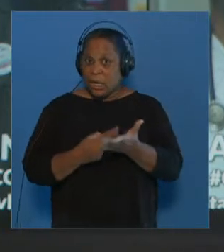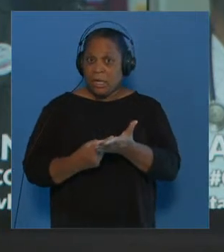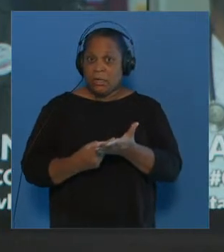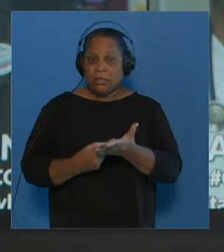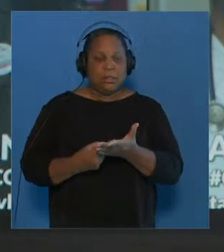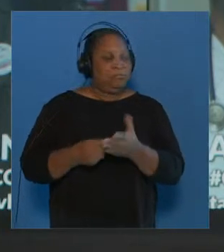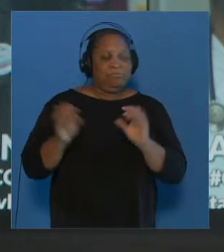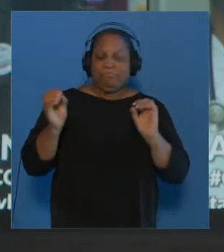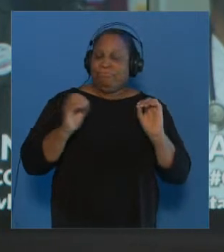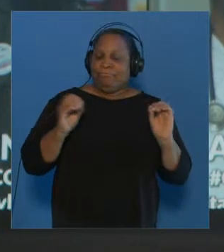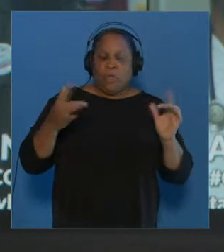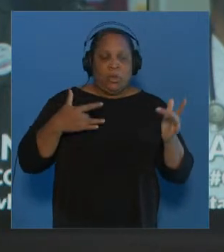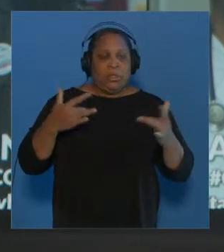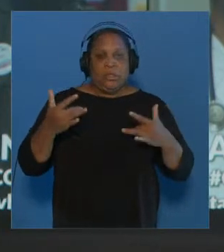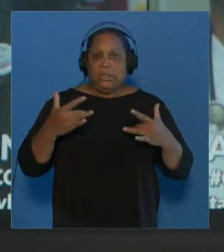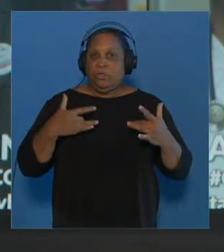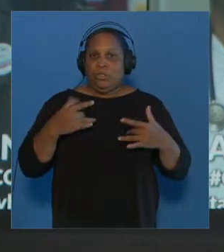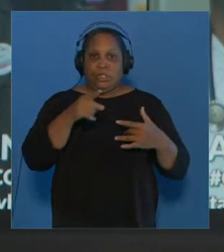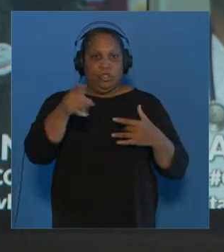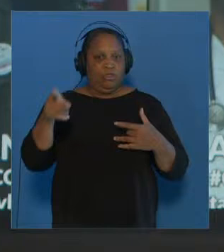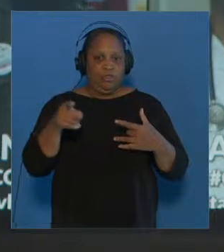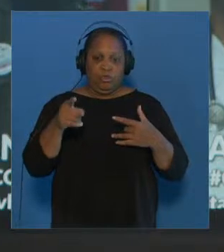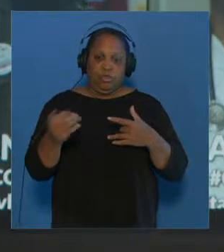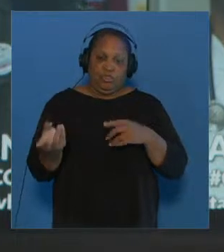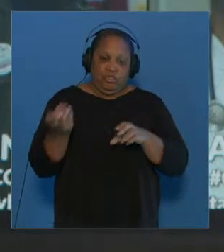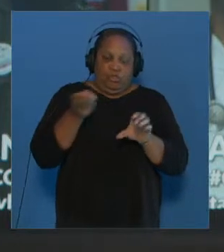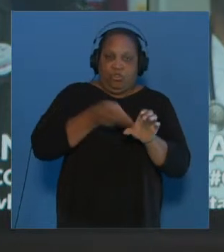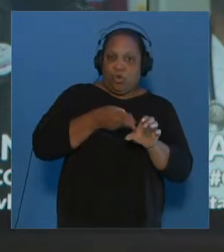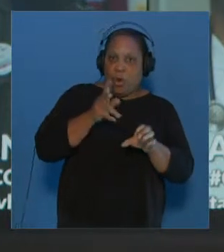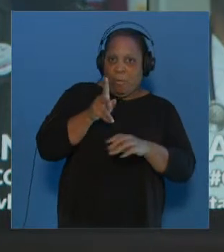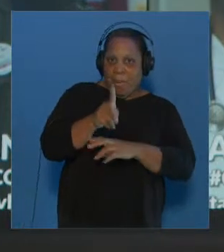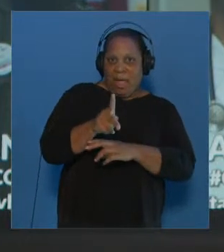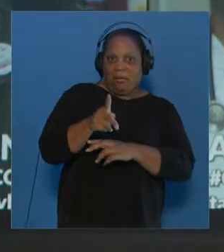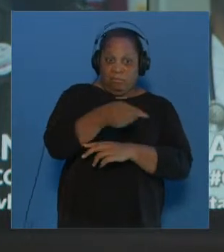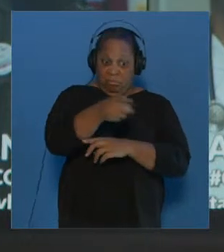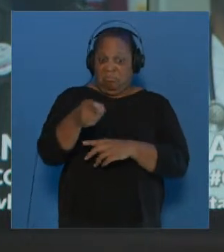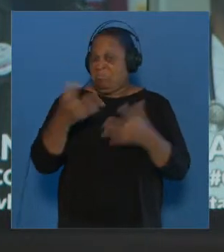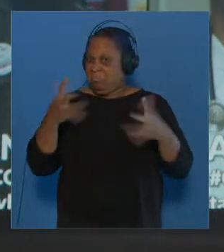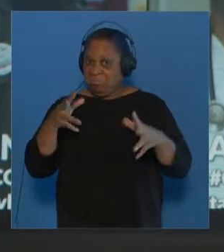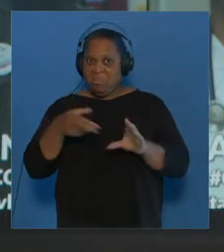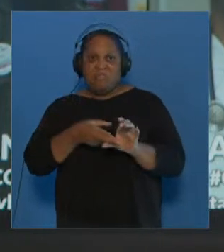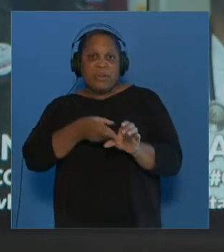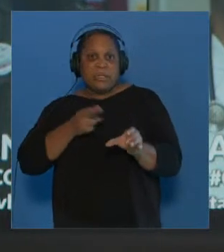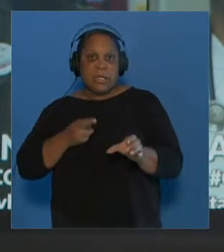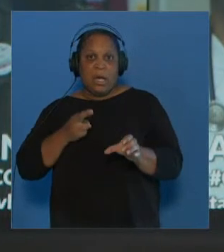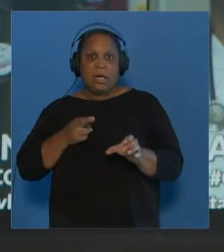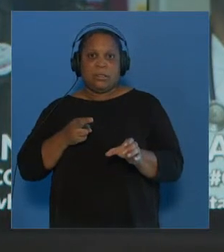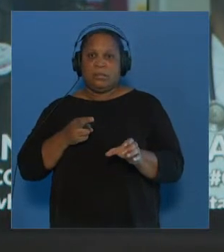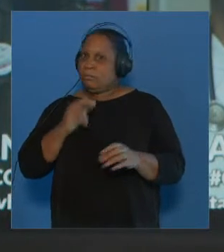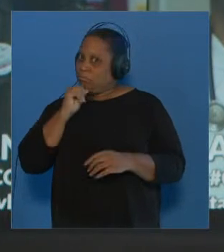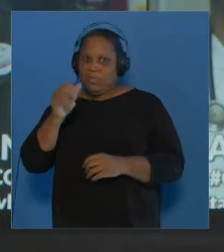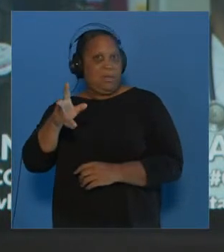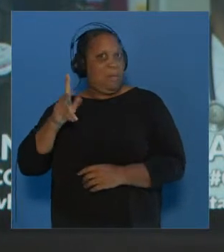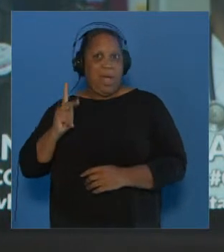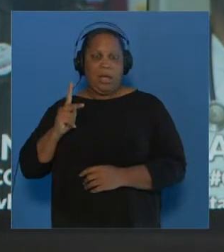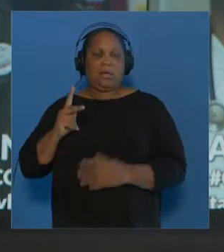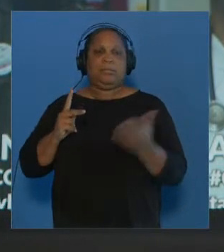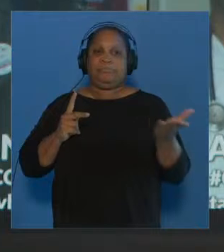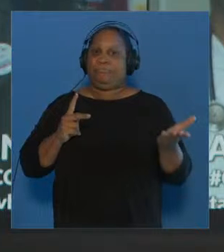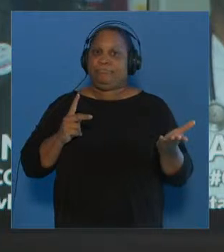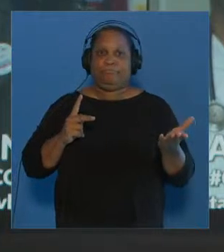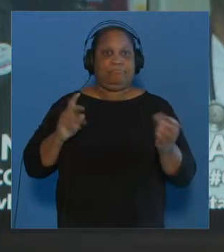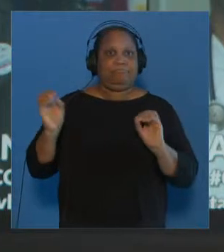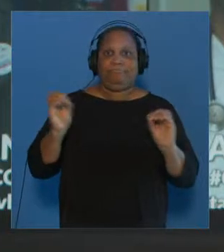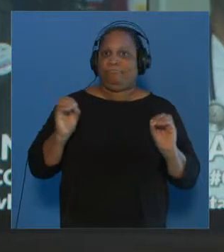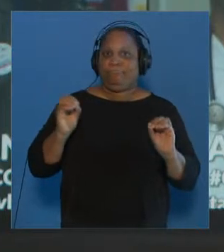of reinstatement for the ministers who have resigned from the cabinet. So they're not coming back? There is